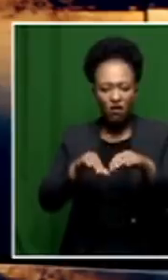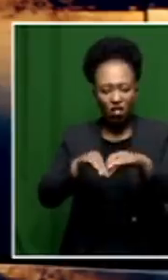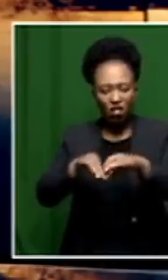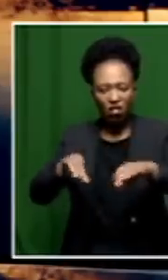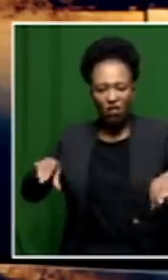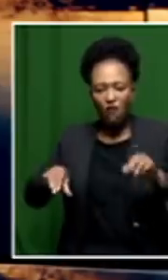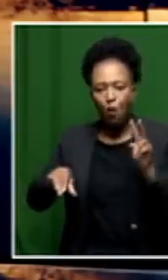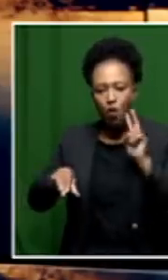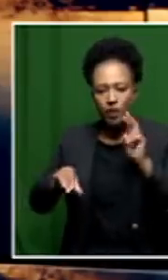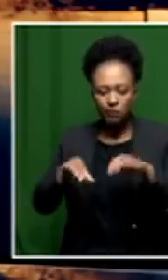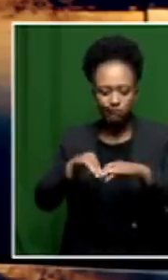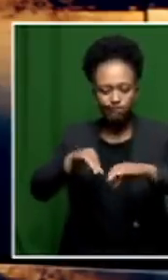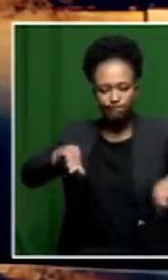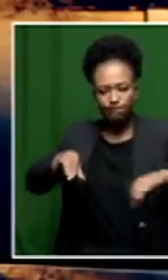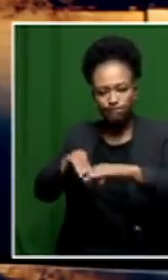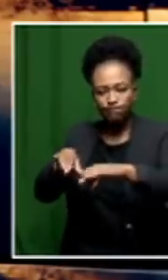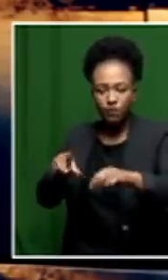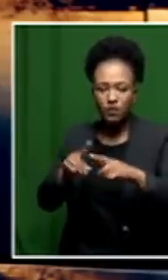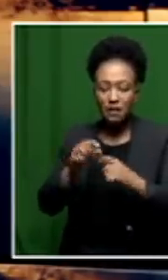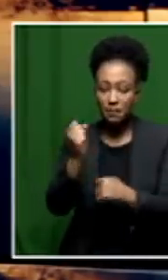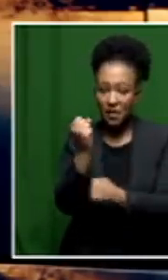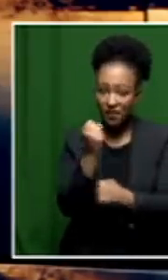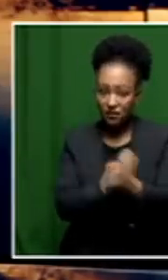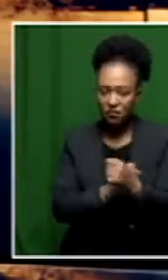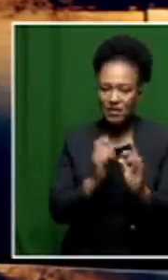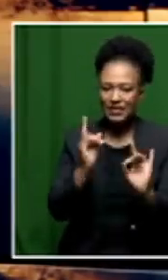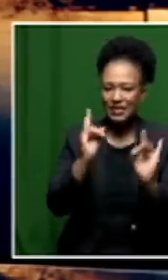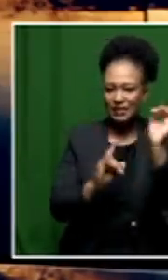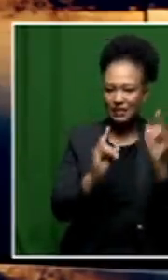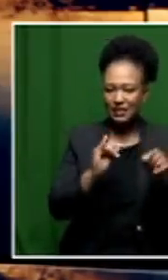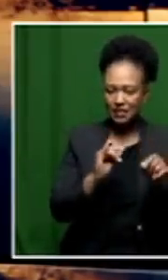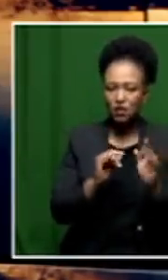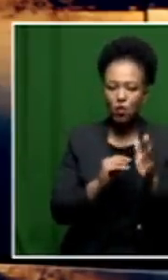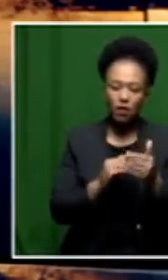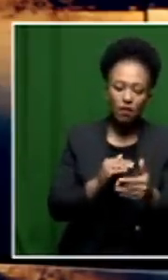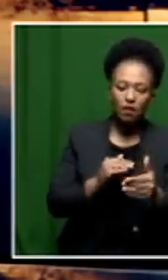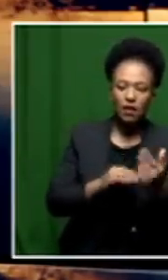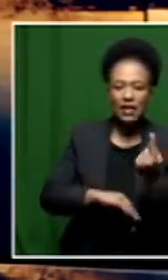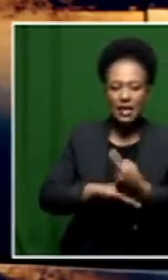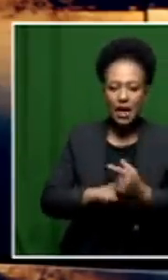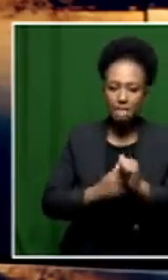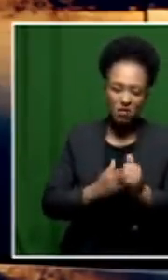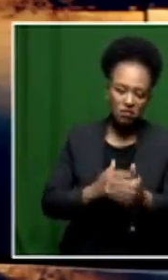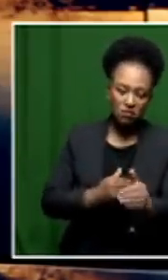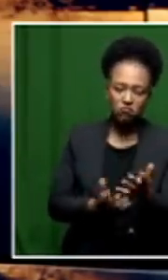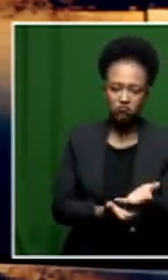infrastructure in the city. So that is, of course, something that will be spoken about in the days and months to come. But for now,